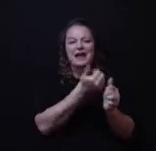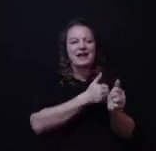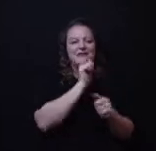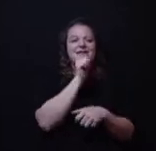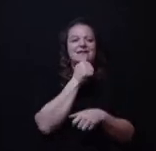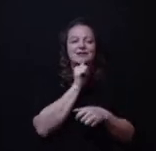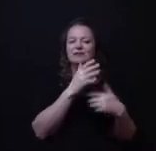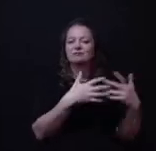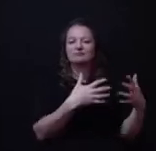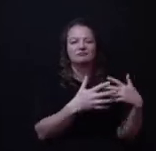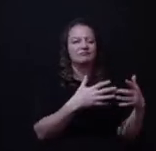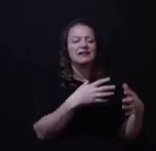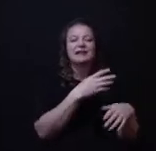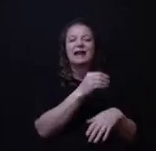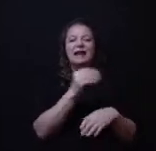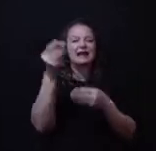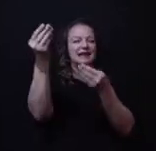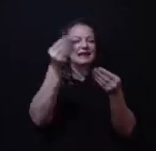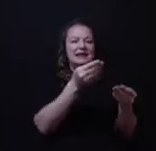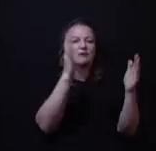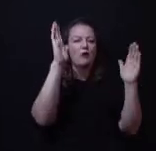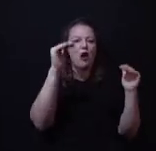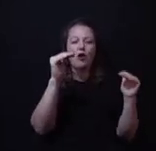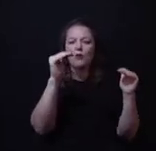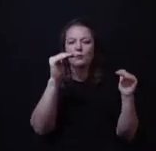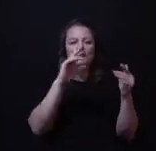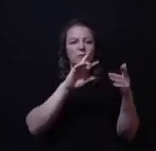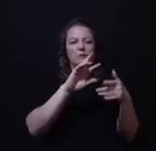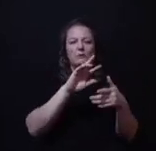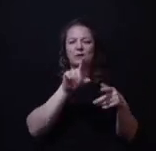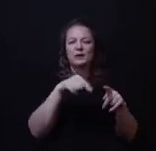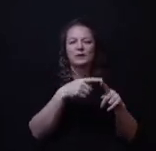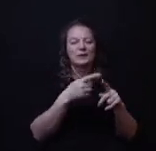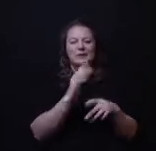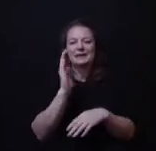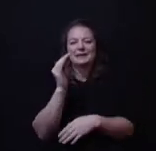life and give him hope where it seemed hope did not exist.